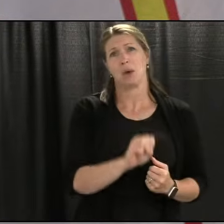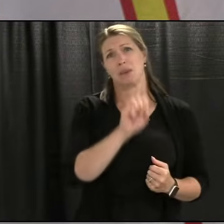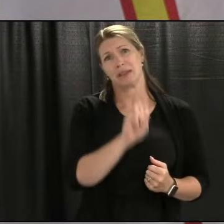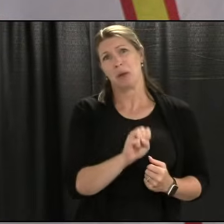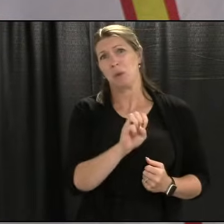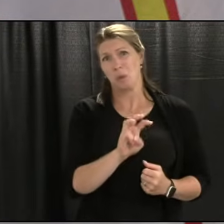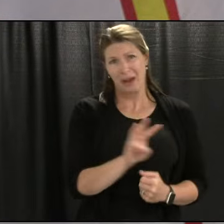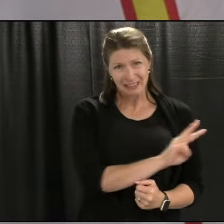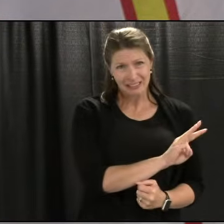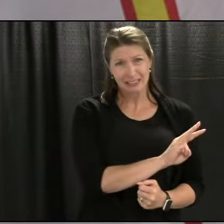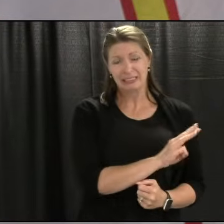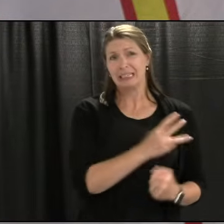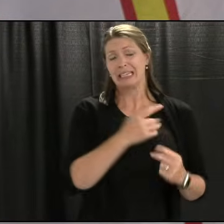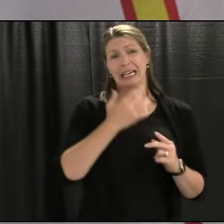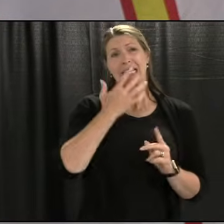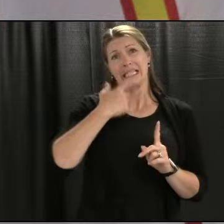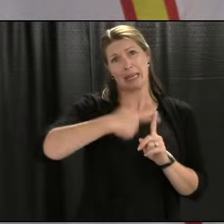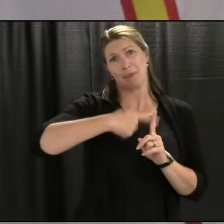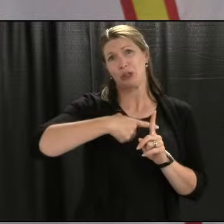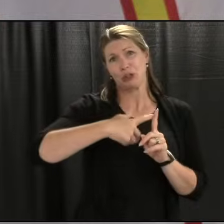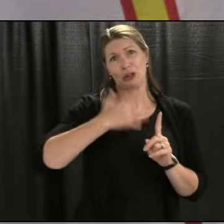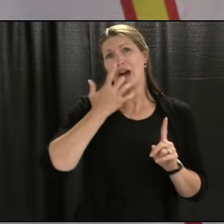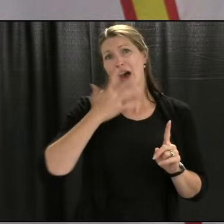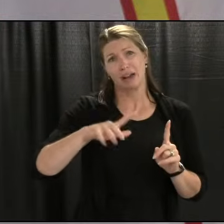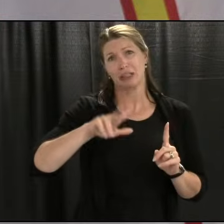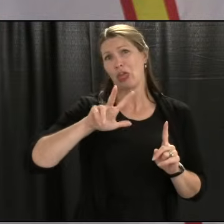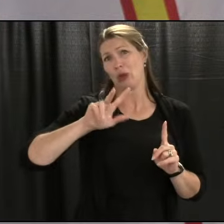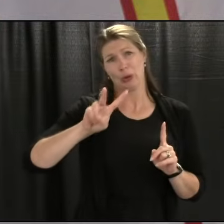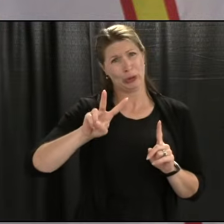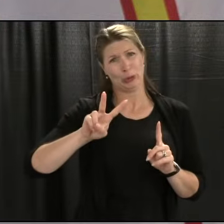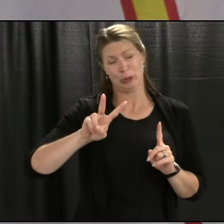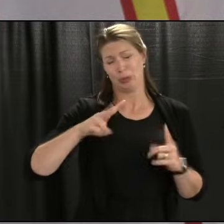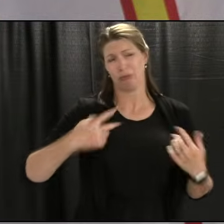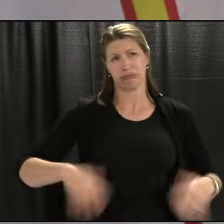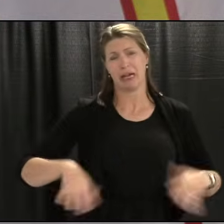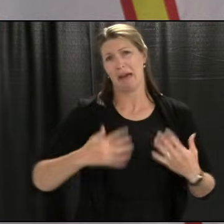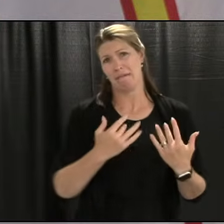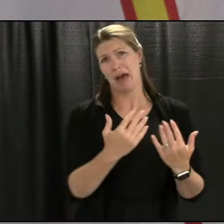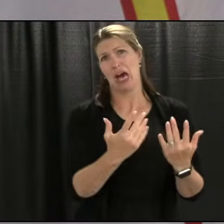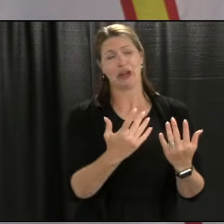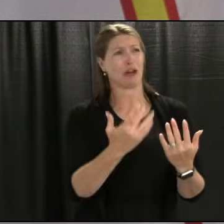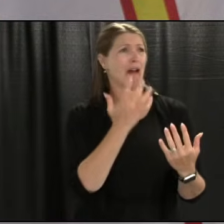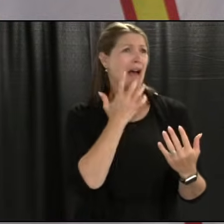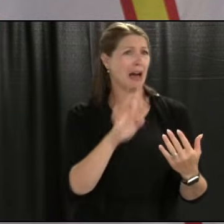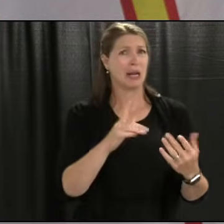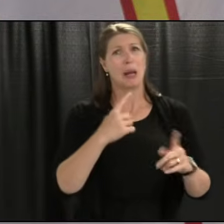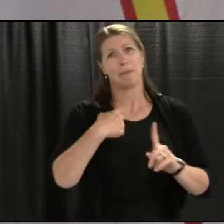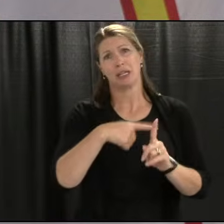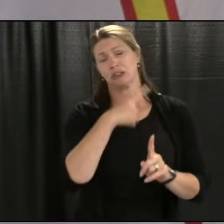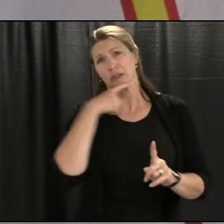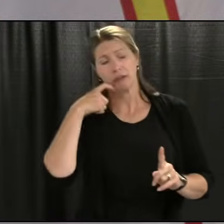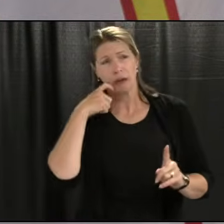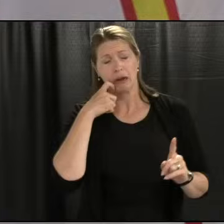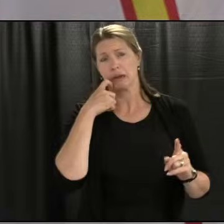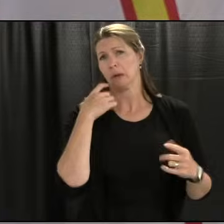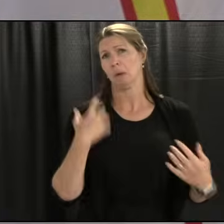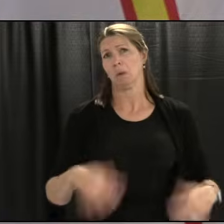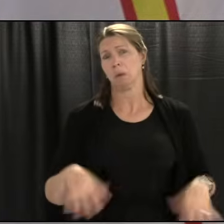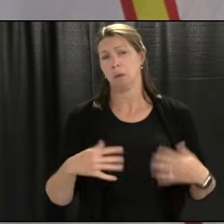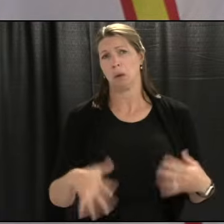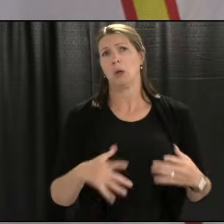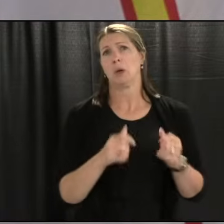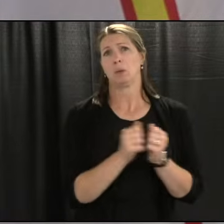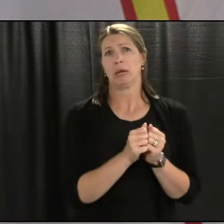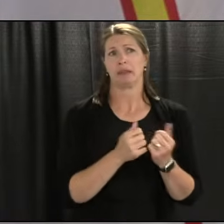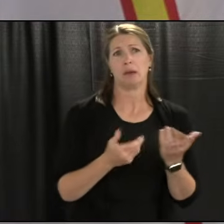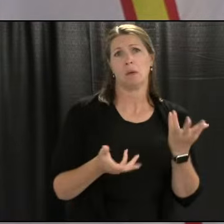32 degrees, and an extreme, of course, fire weather index in that part of the province, throughout the whole province, really. And these conditions, combined